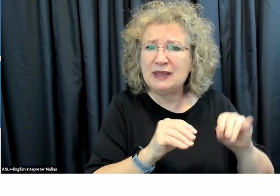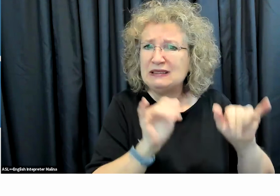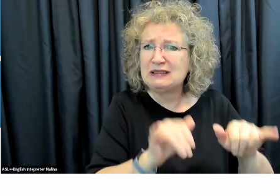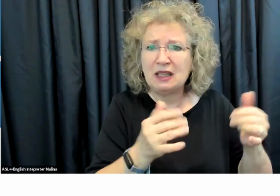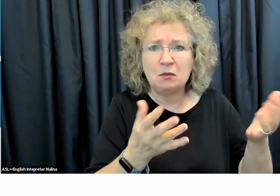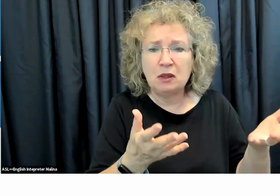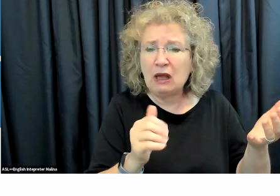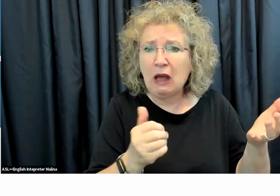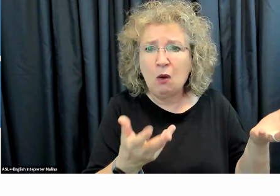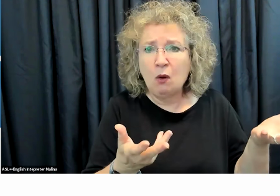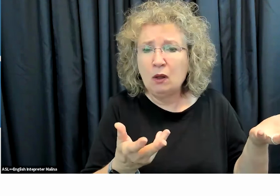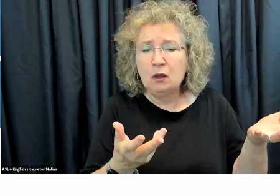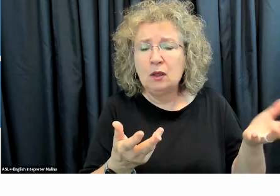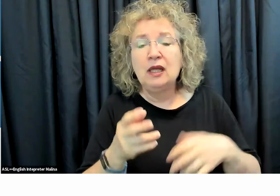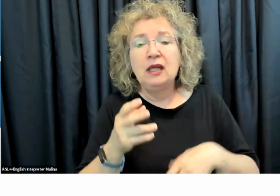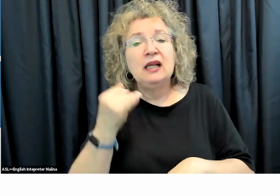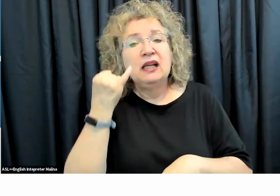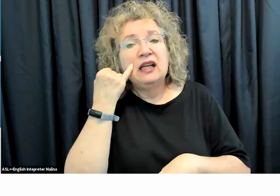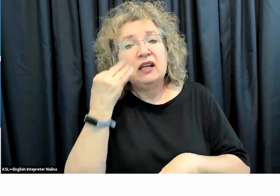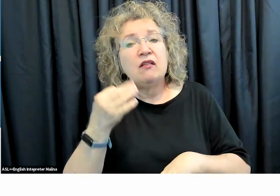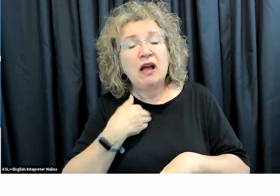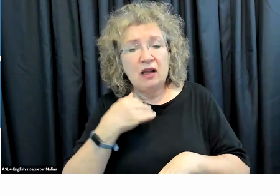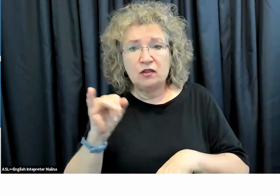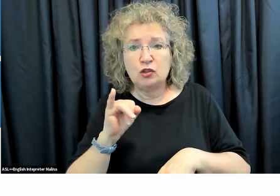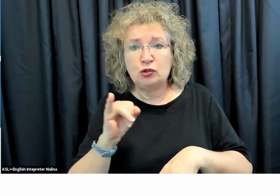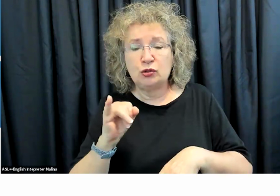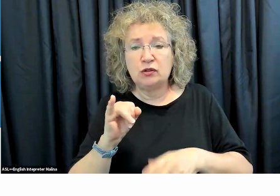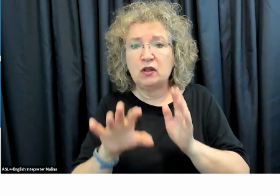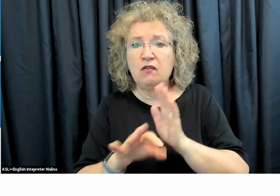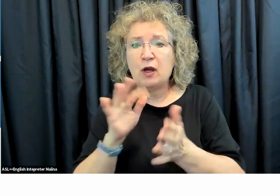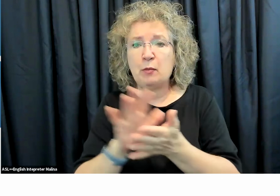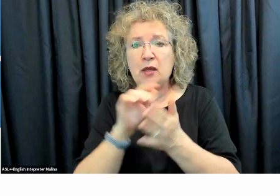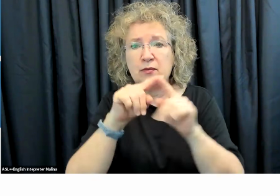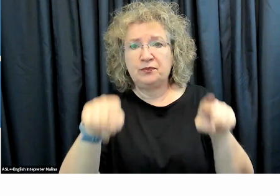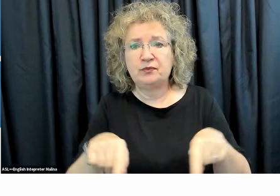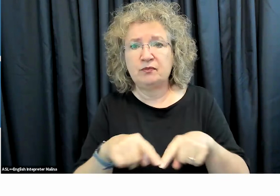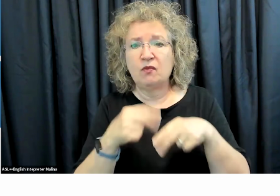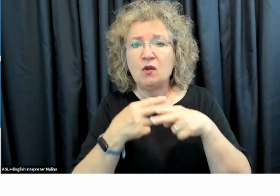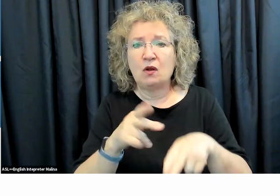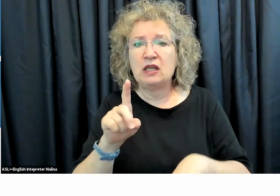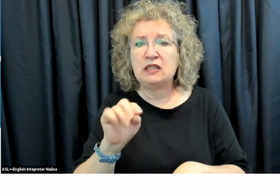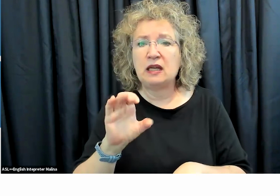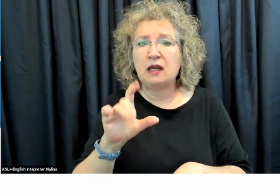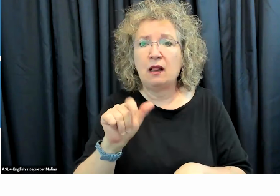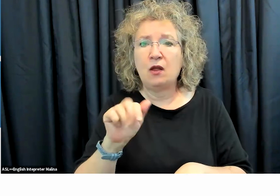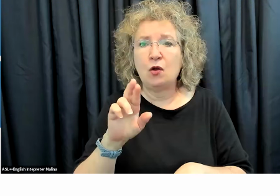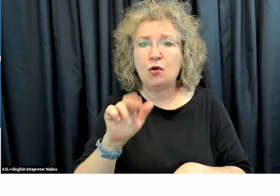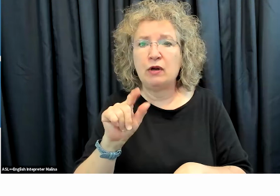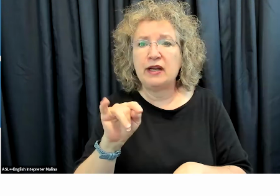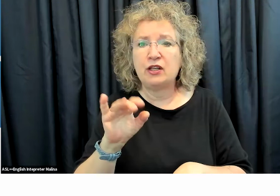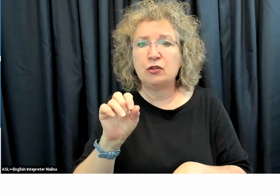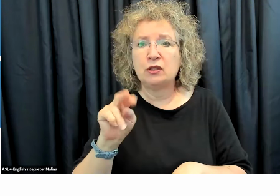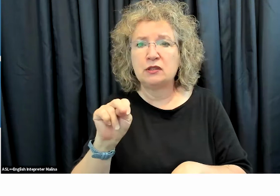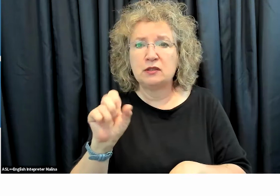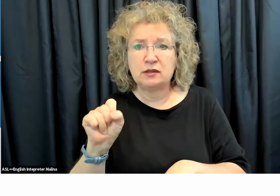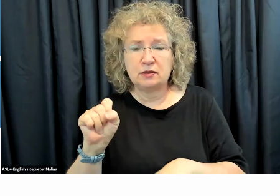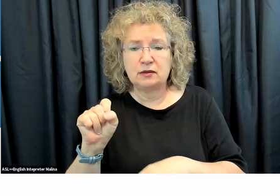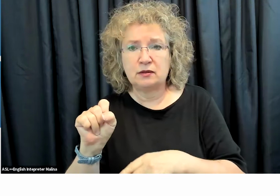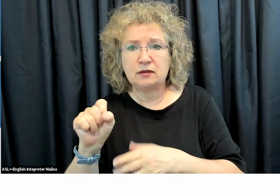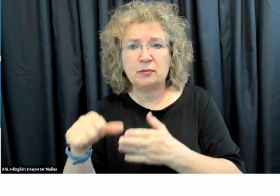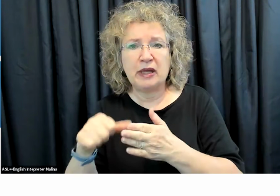the declarations page of your policy is going to be on a single piece of paper, is going to explain